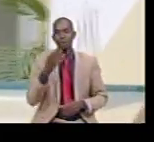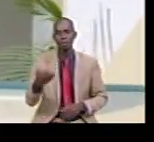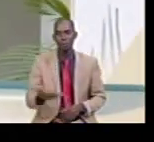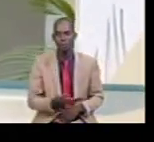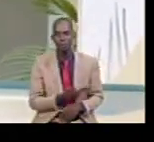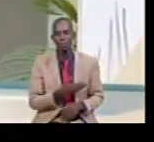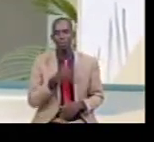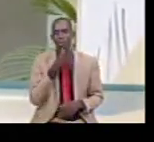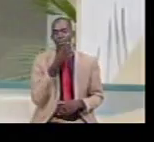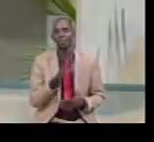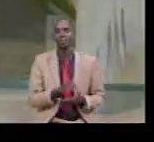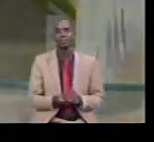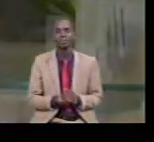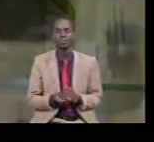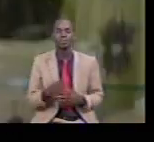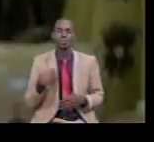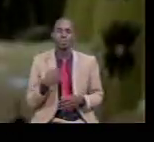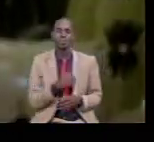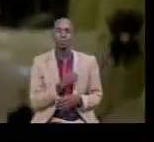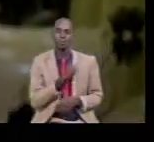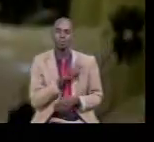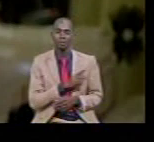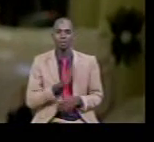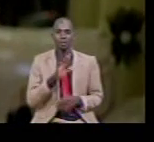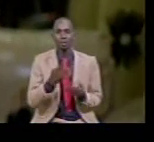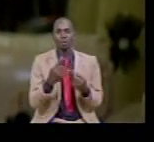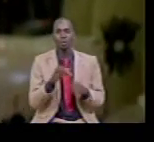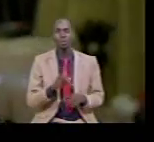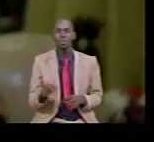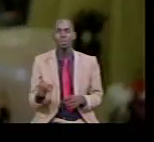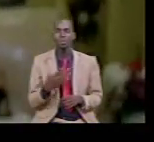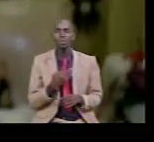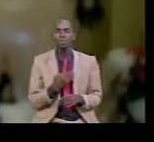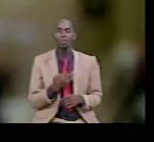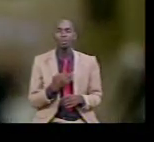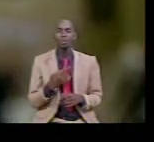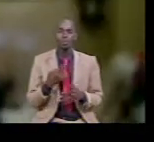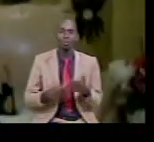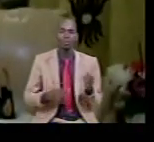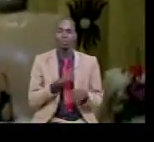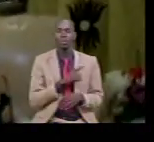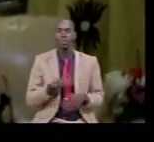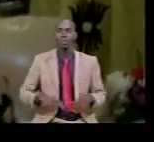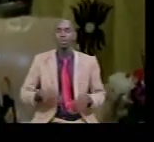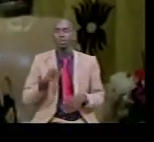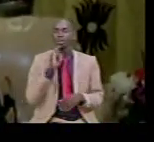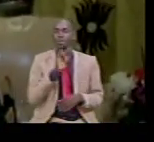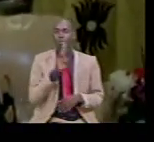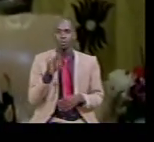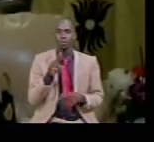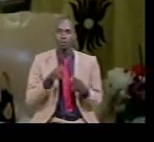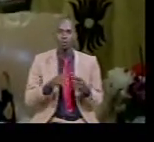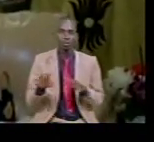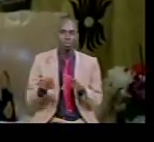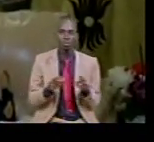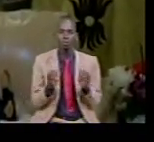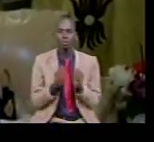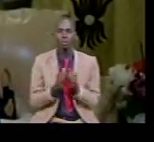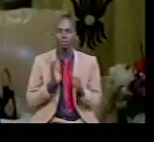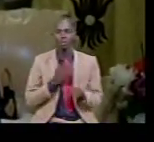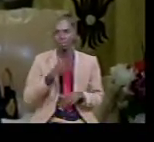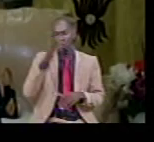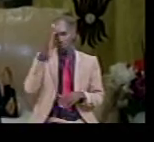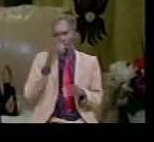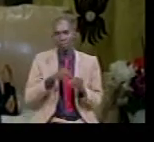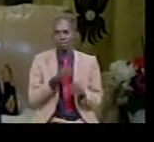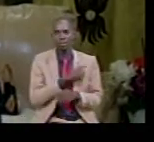Ma. We appreciate your coming and all the Lord is using you to do alongside with our Father in the Lord. God